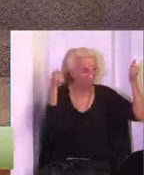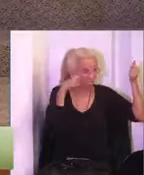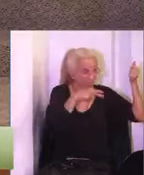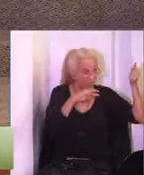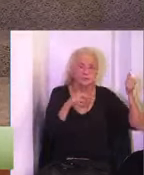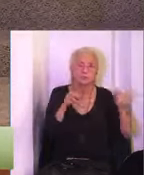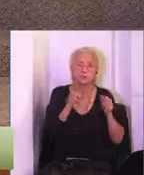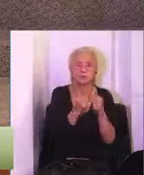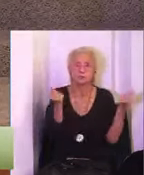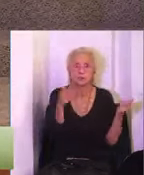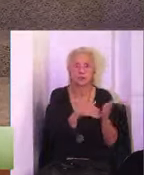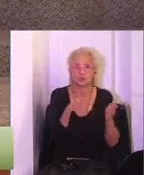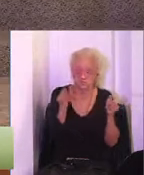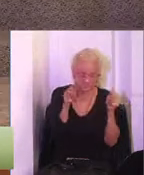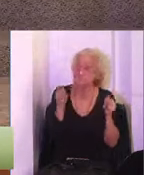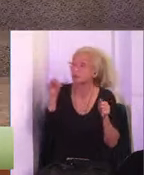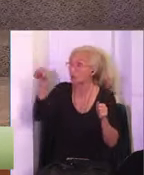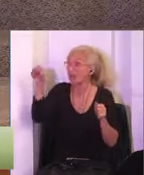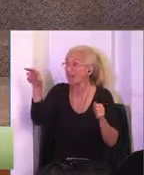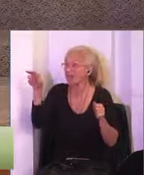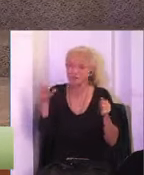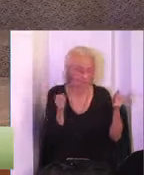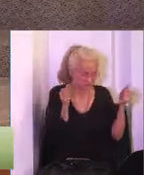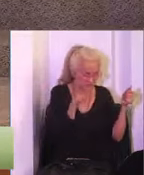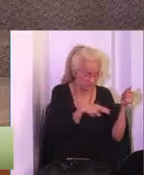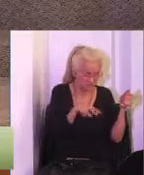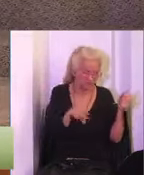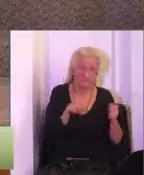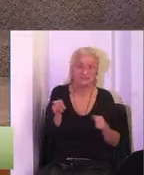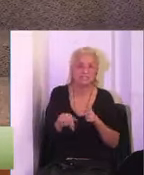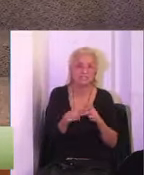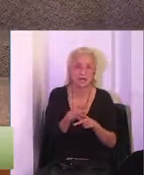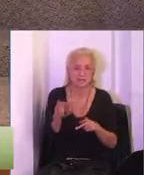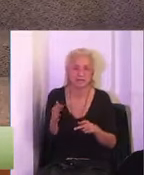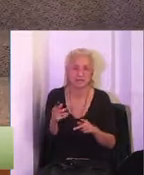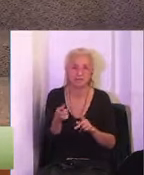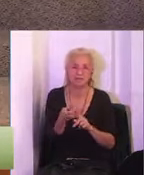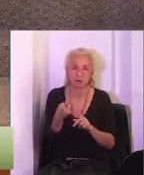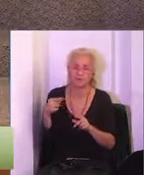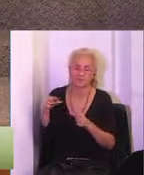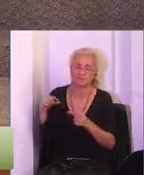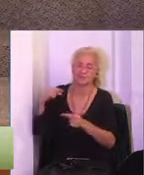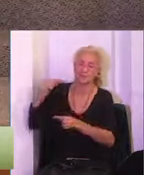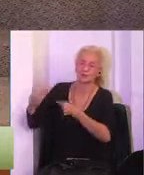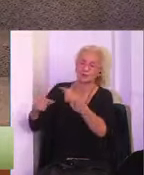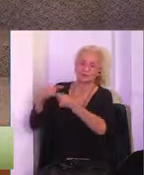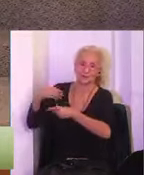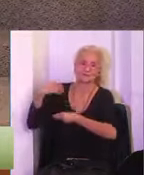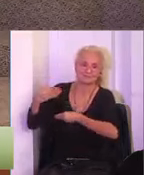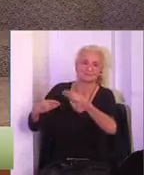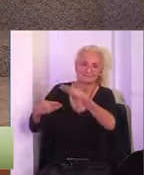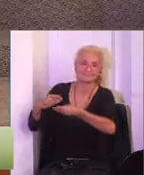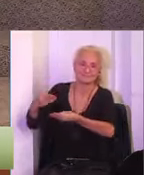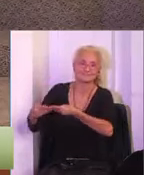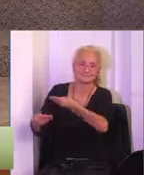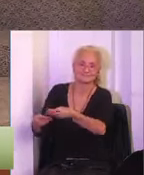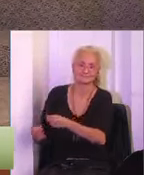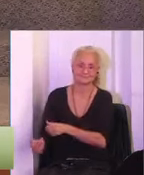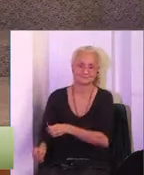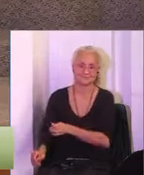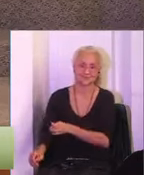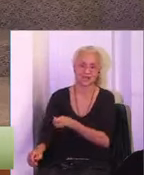Back with the newspaper. So these kind of things tend to go from generation to generation. And